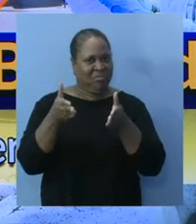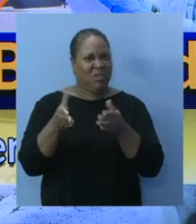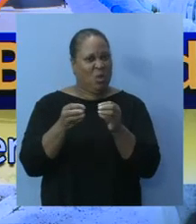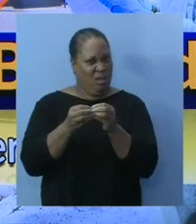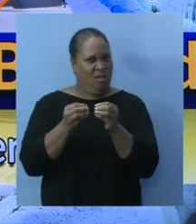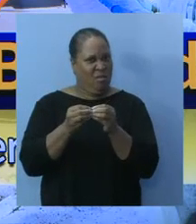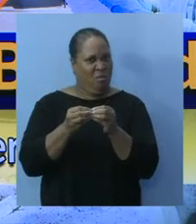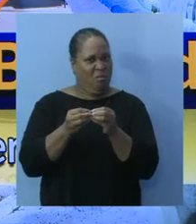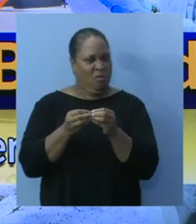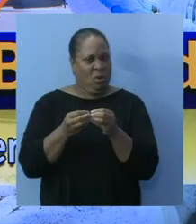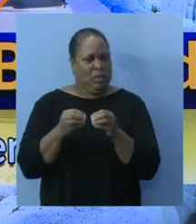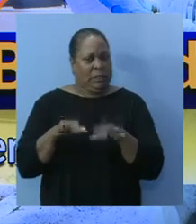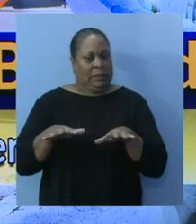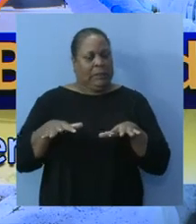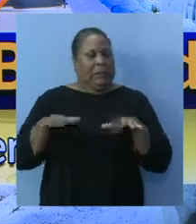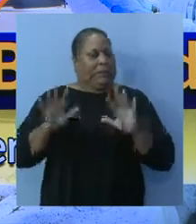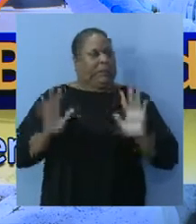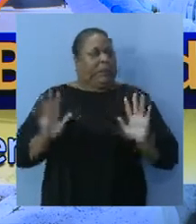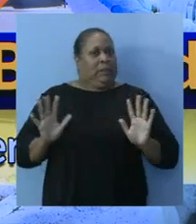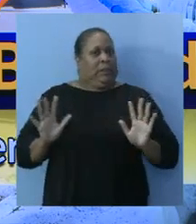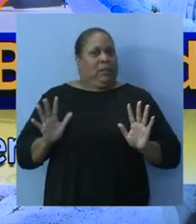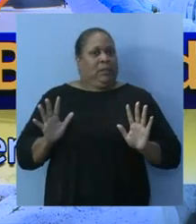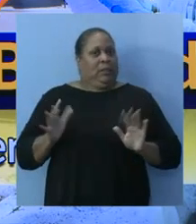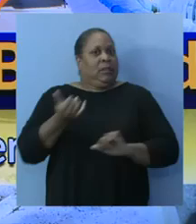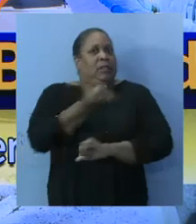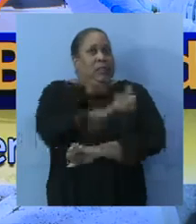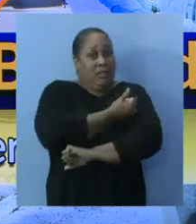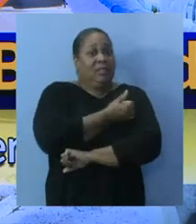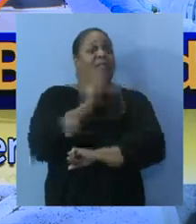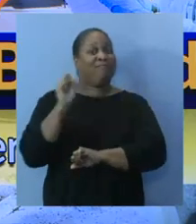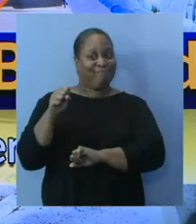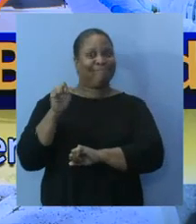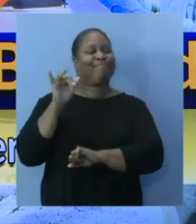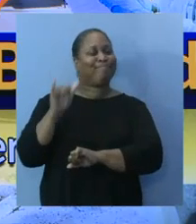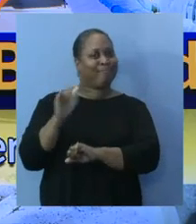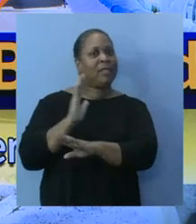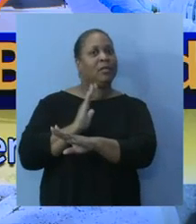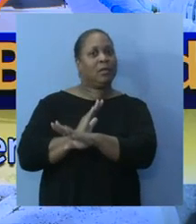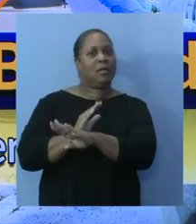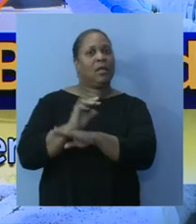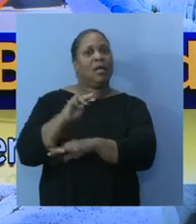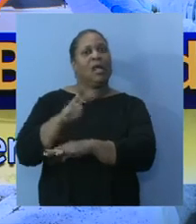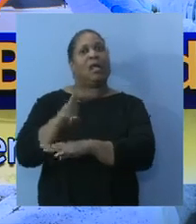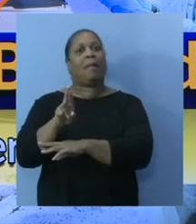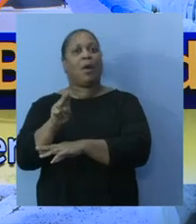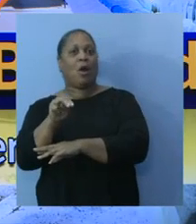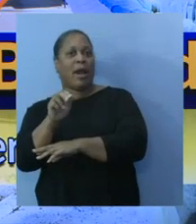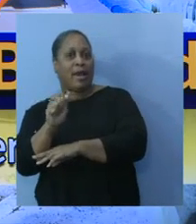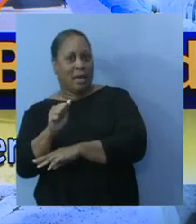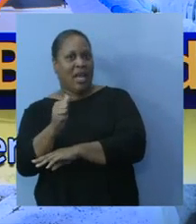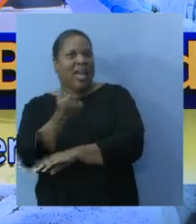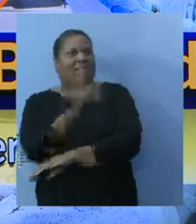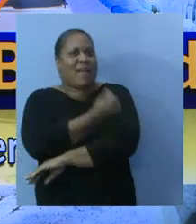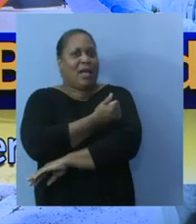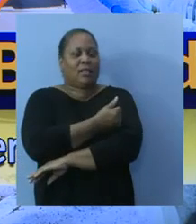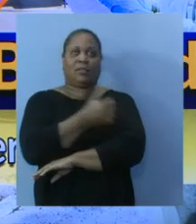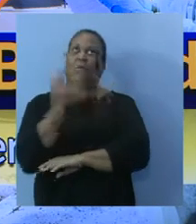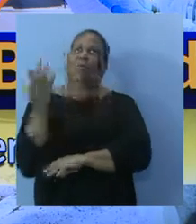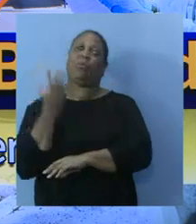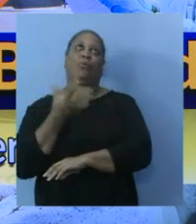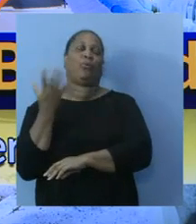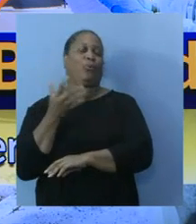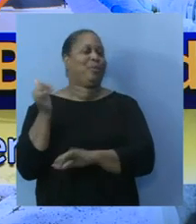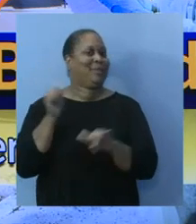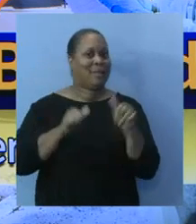more hesitant to take the vaccine, which will actually protect them. mRNA vaccines are a marvel of science.